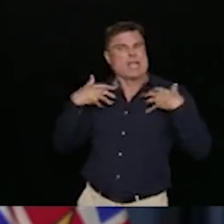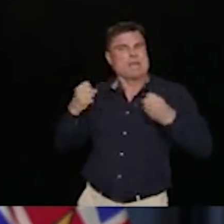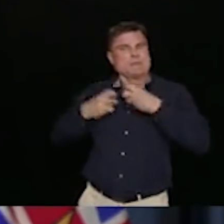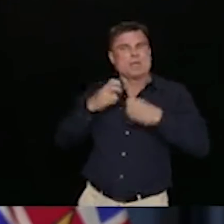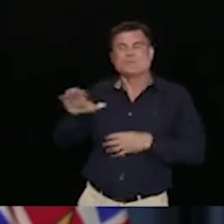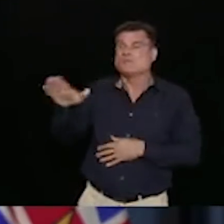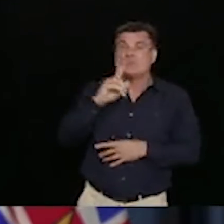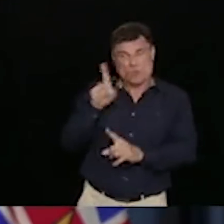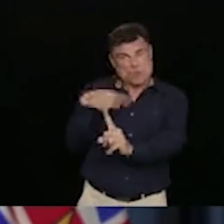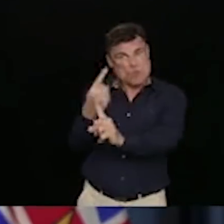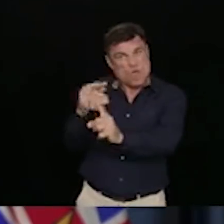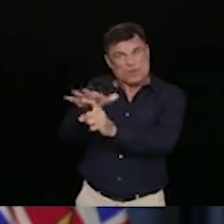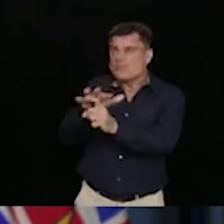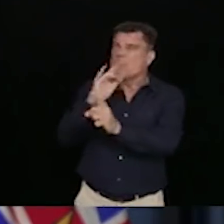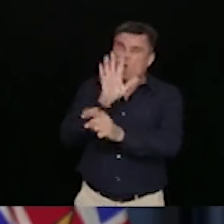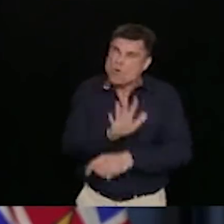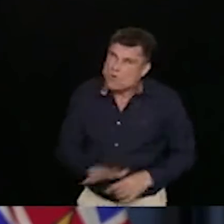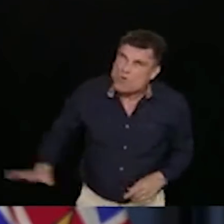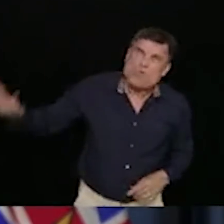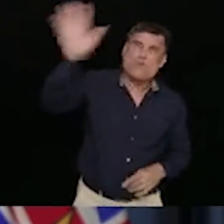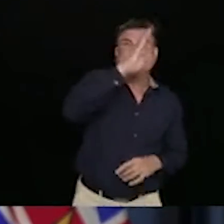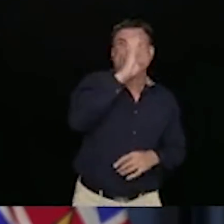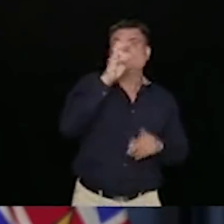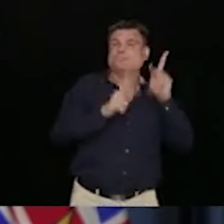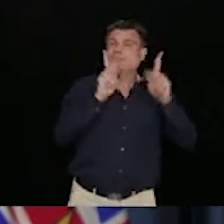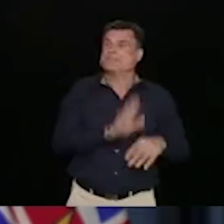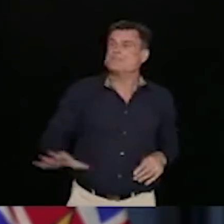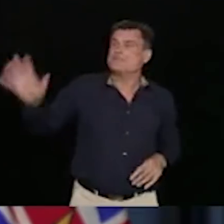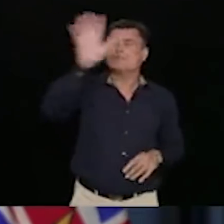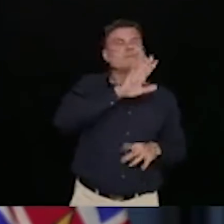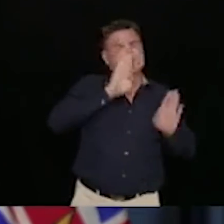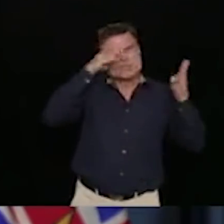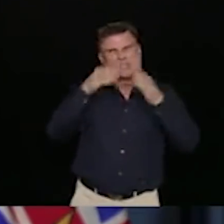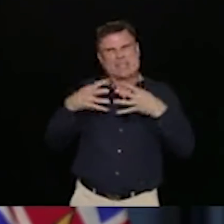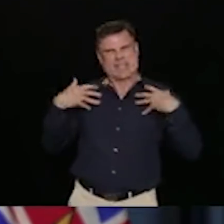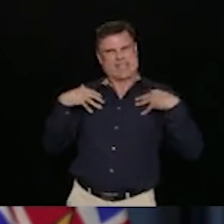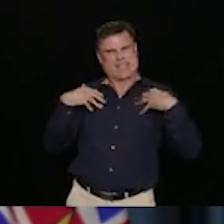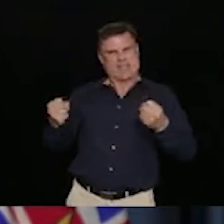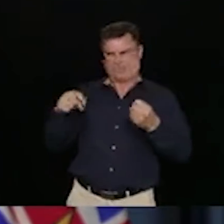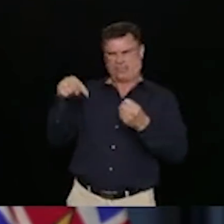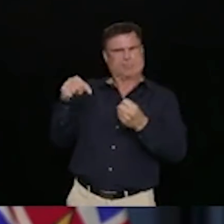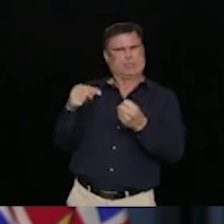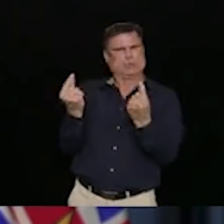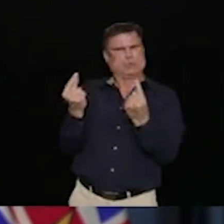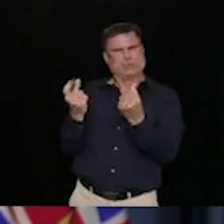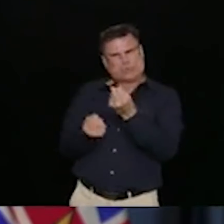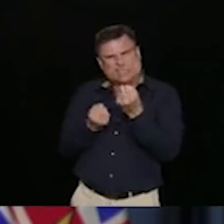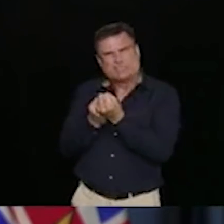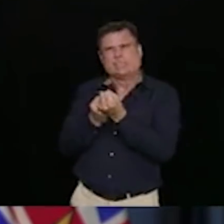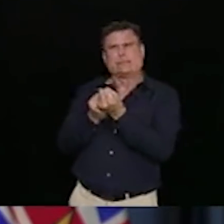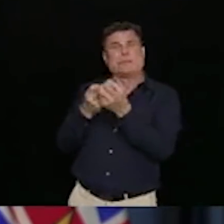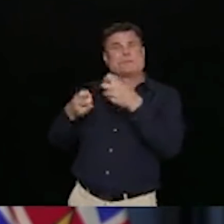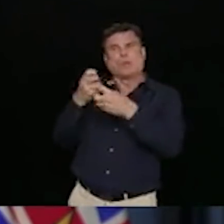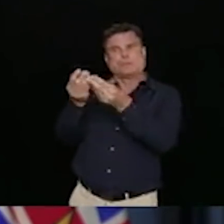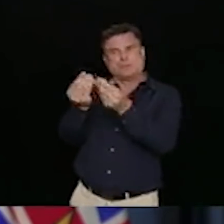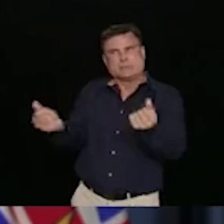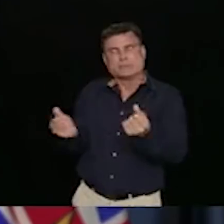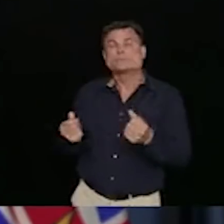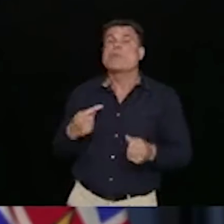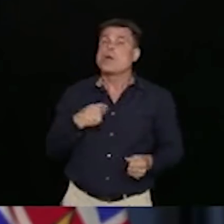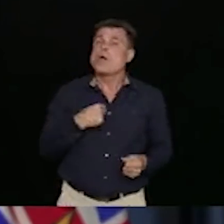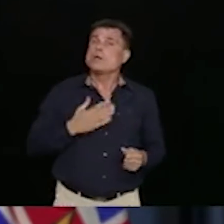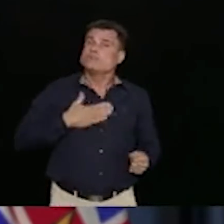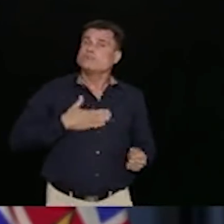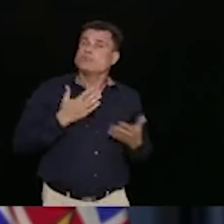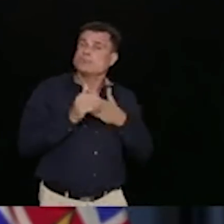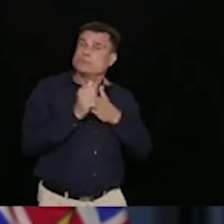to the vast majority of British Columbians, and we need to tackle it as such. And that's going to require, again, national leadership, and I'm confident that the federal government will